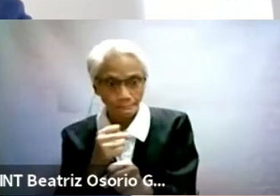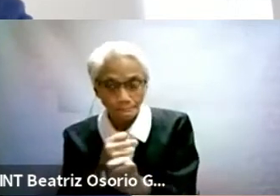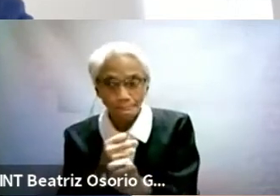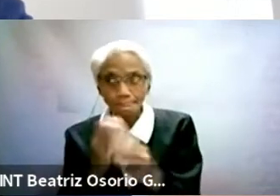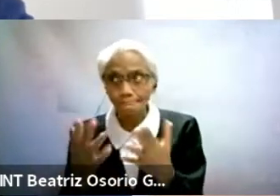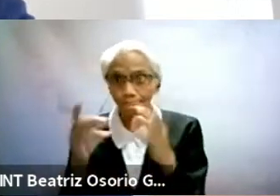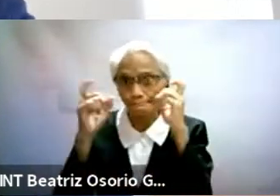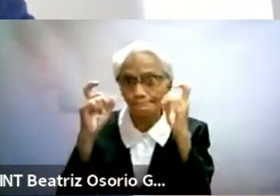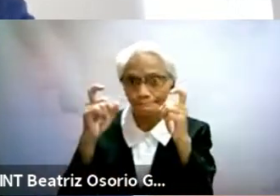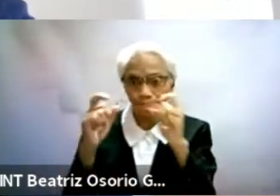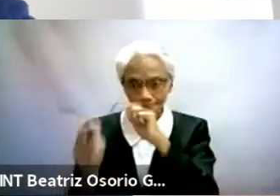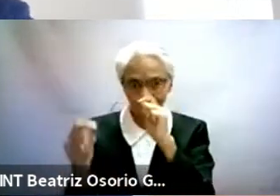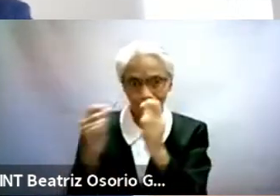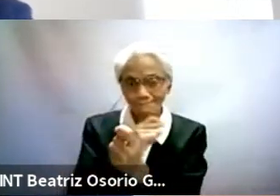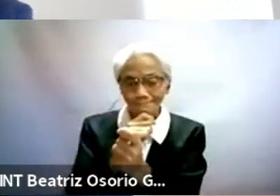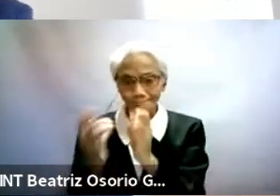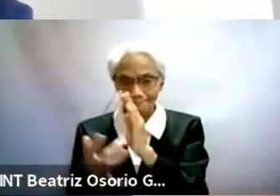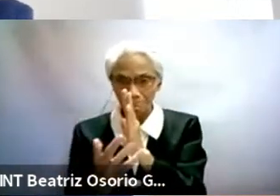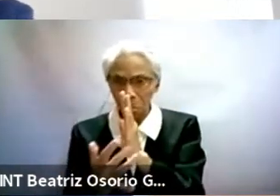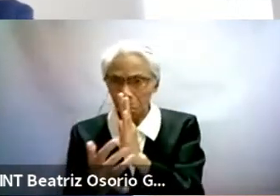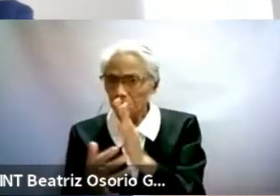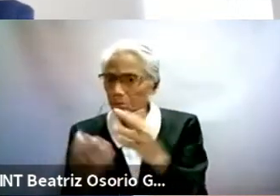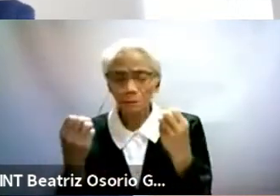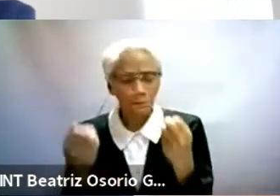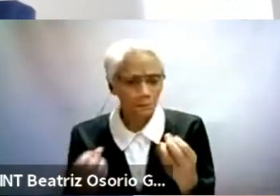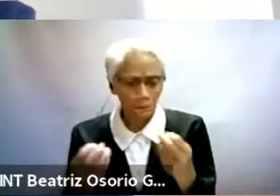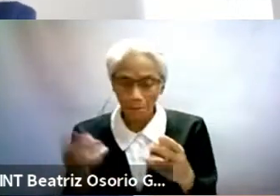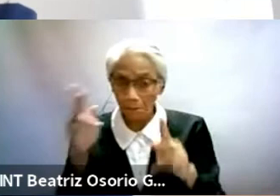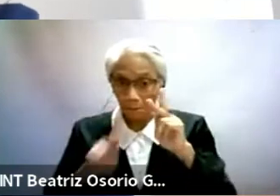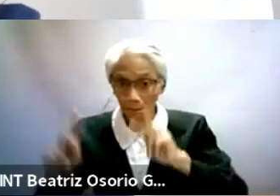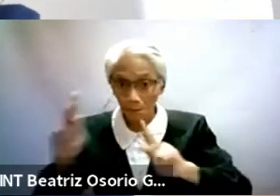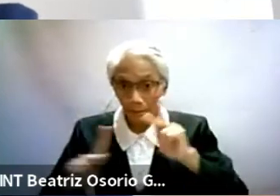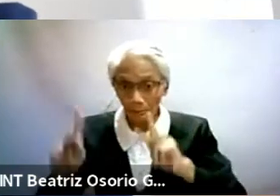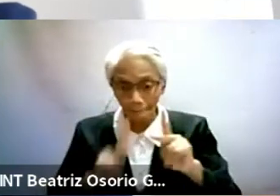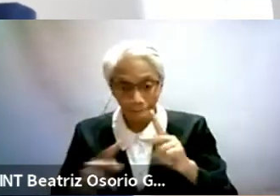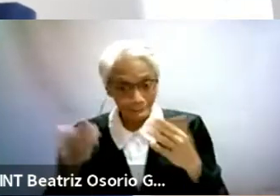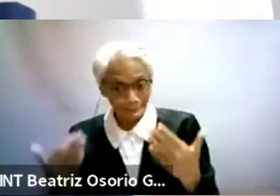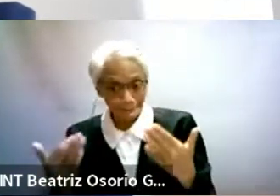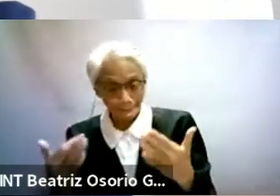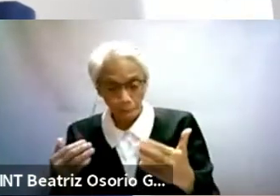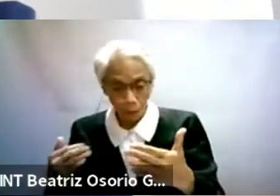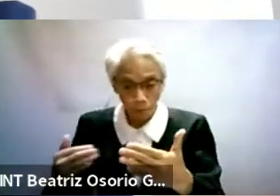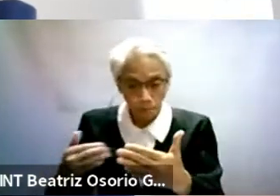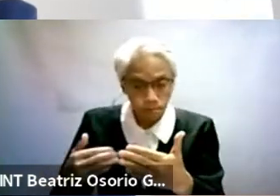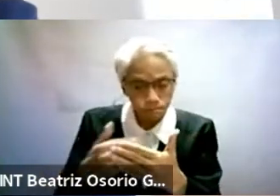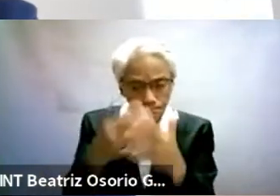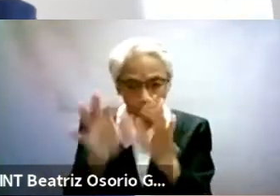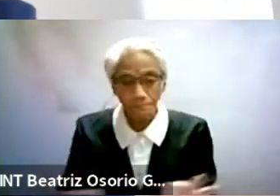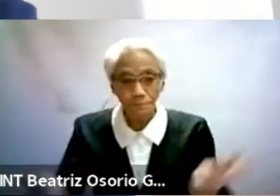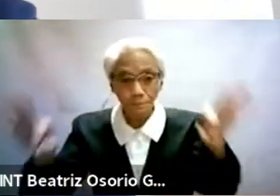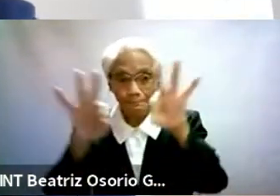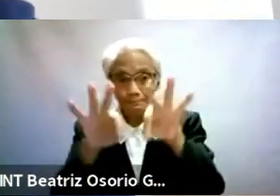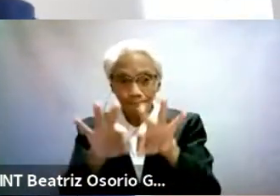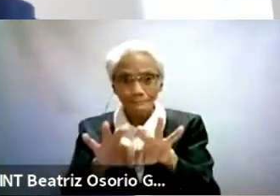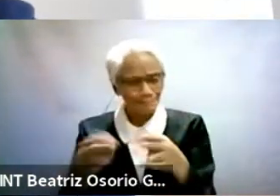technology, and whilst most people had an idea about some part of its impact or importance, it seemed